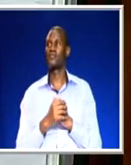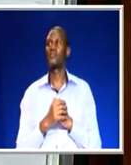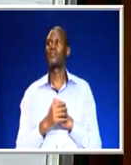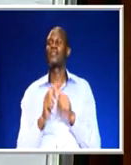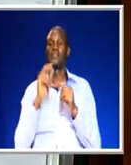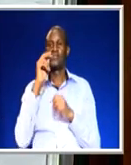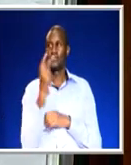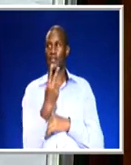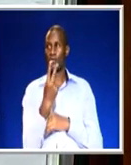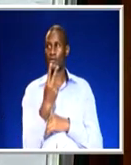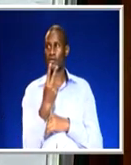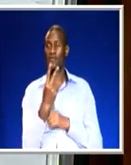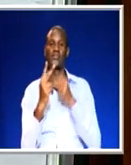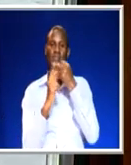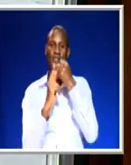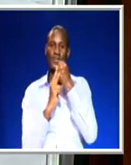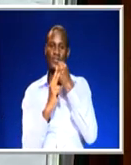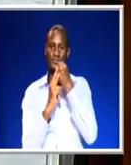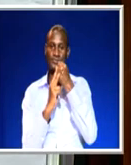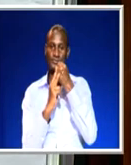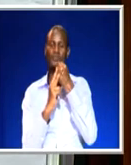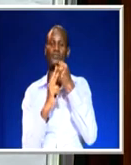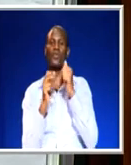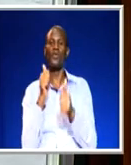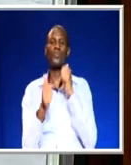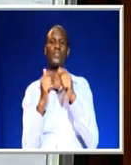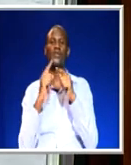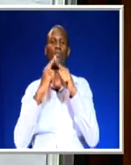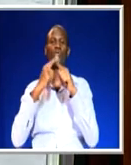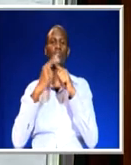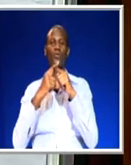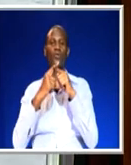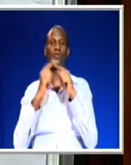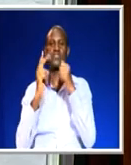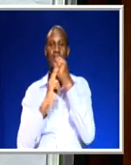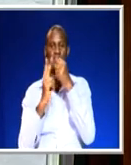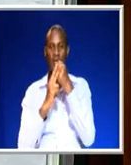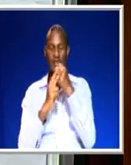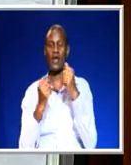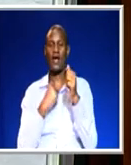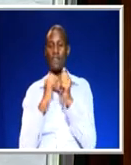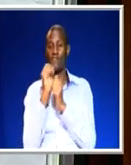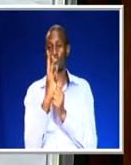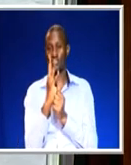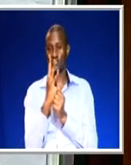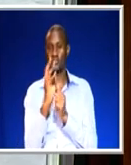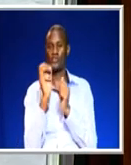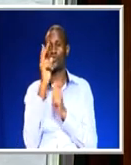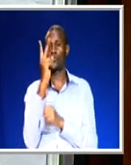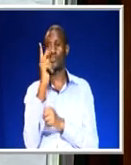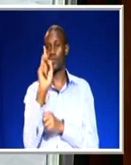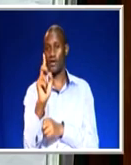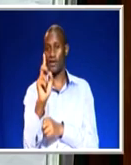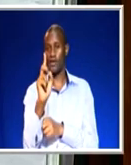Our second example is 7. So which are the multiples of 7? I have 14,